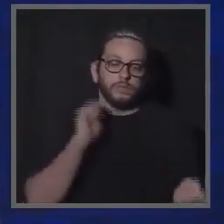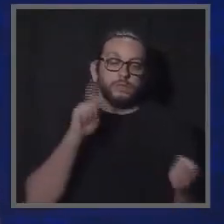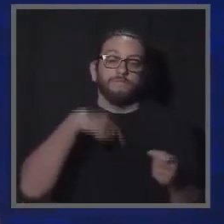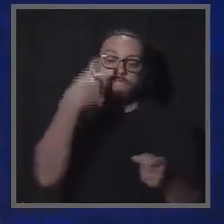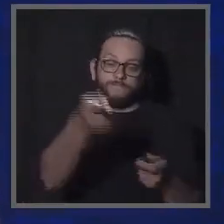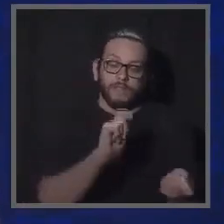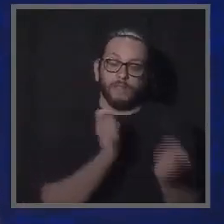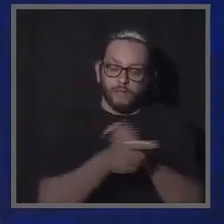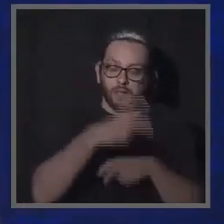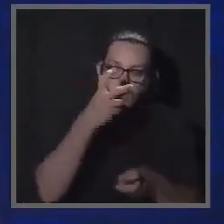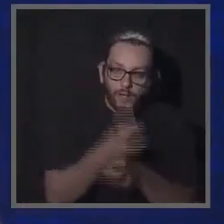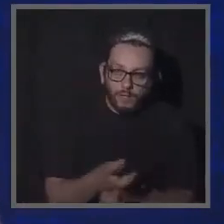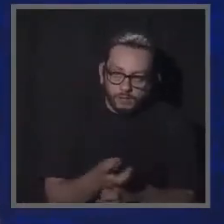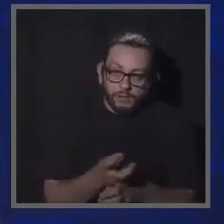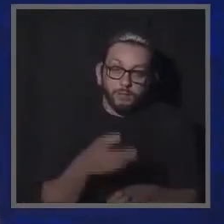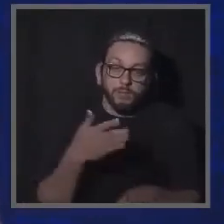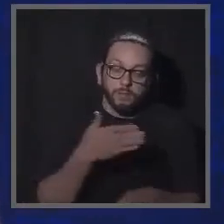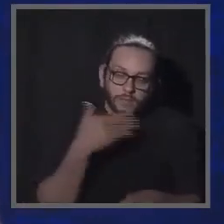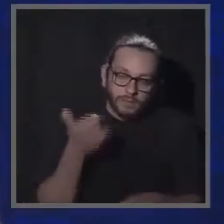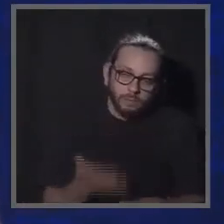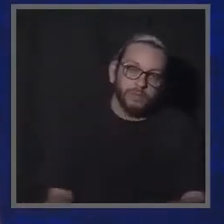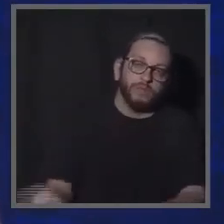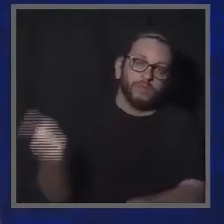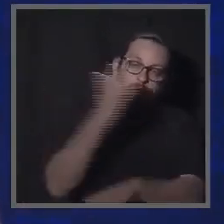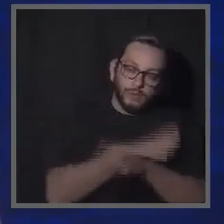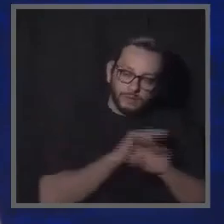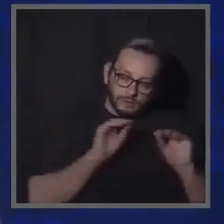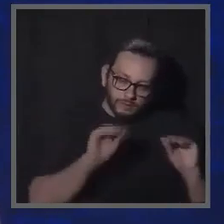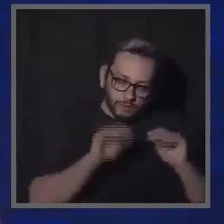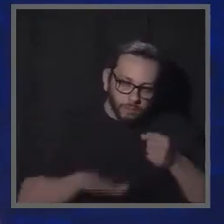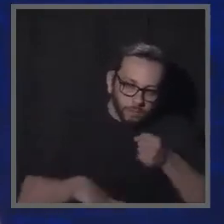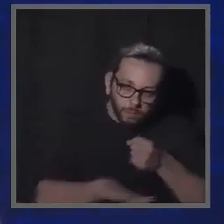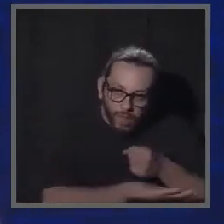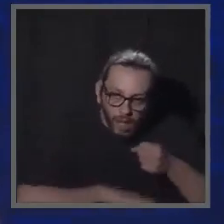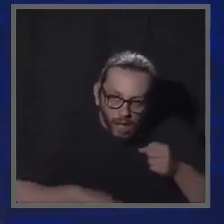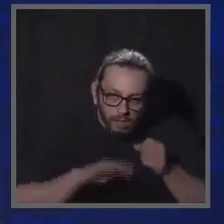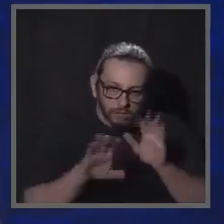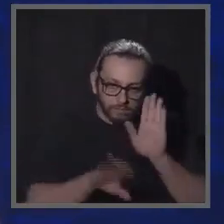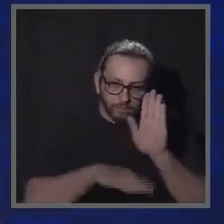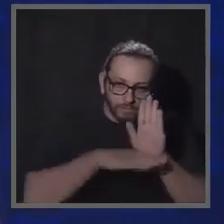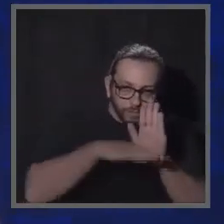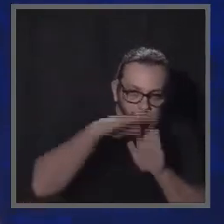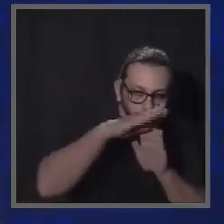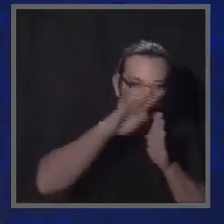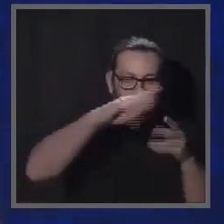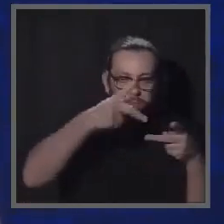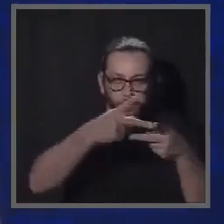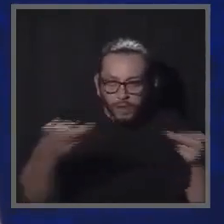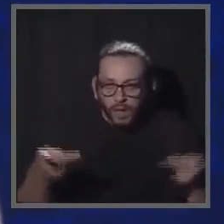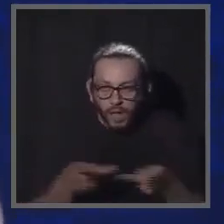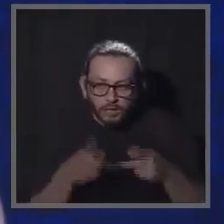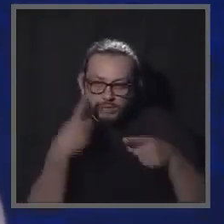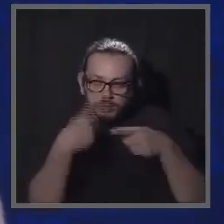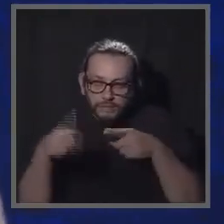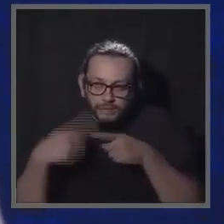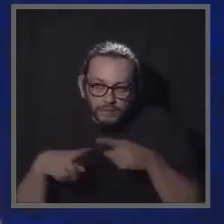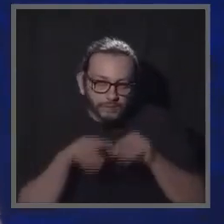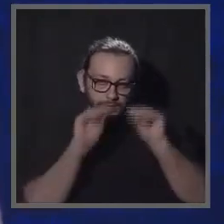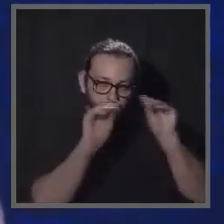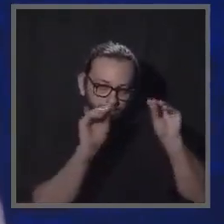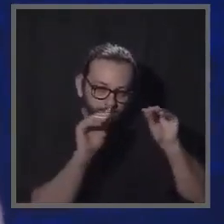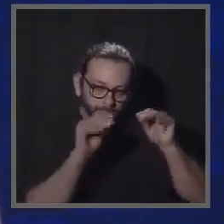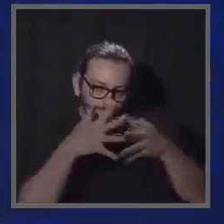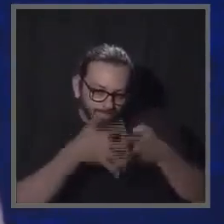still something that needs to be done at the basic foundation. There are different curricula, different course plans that have been